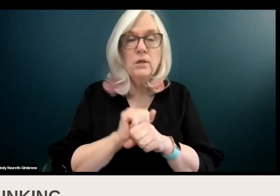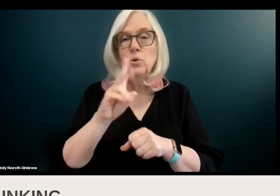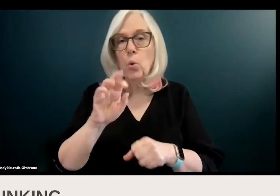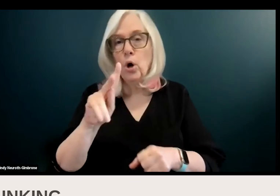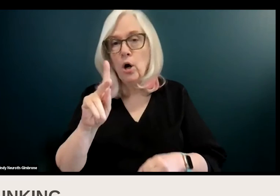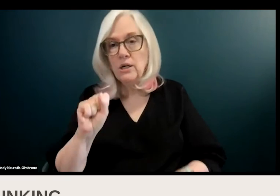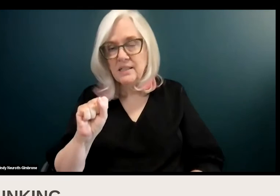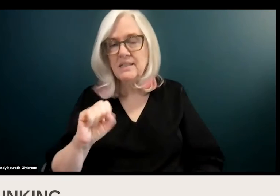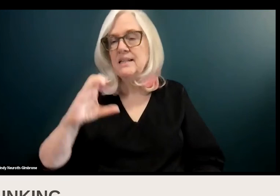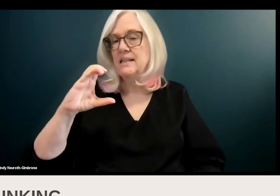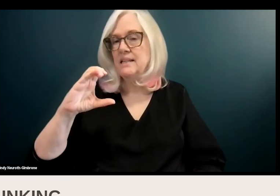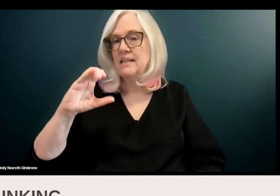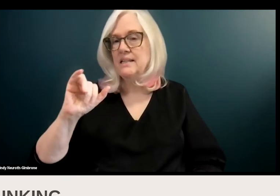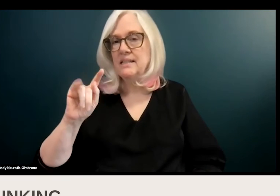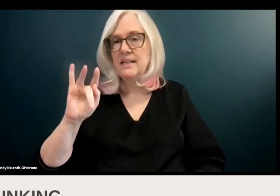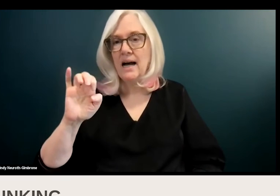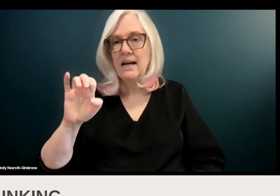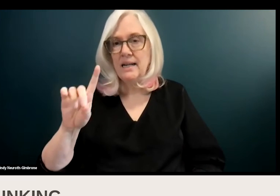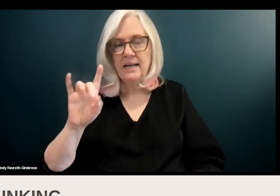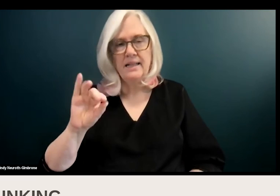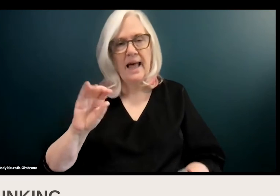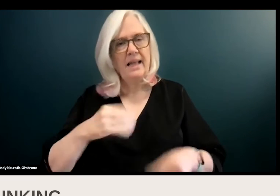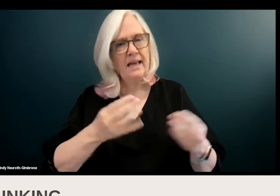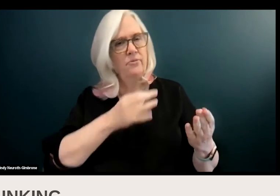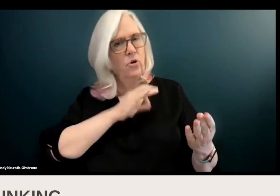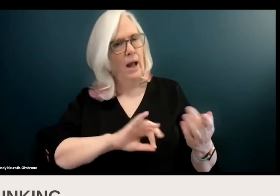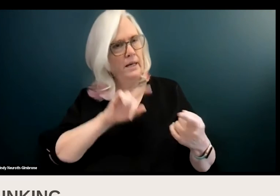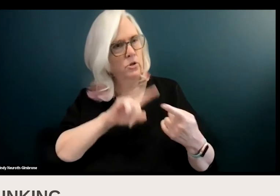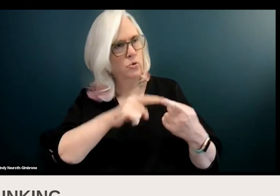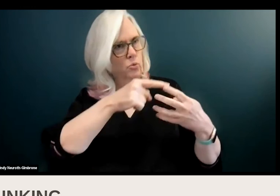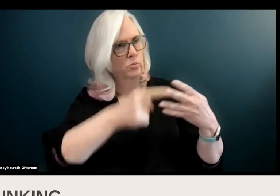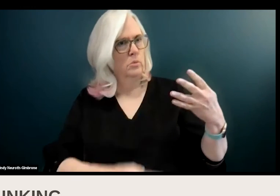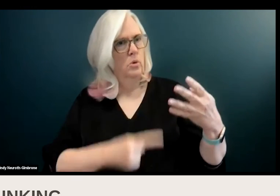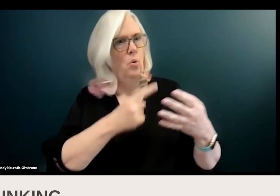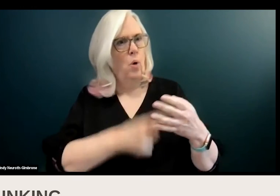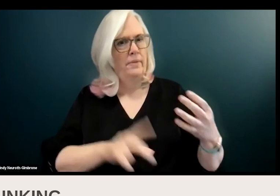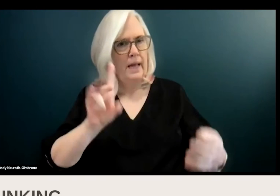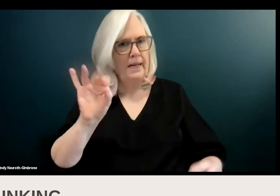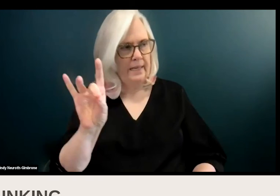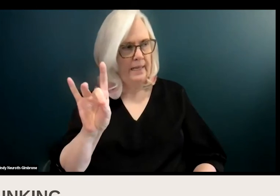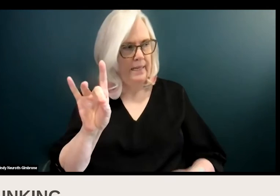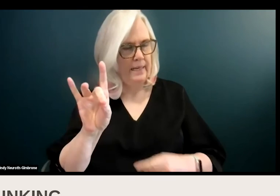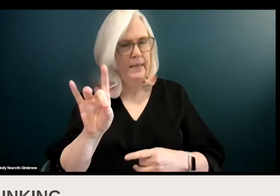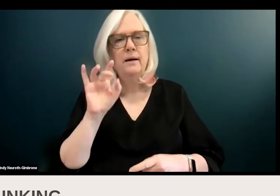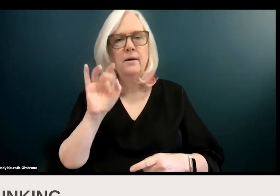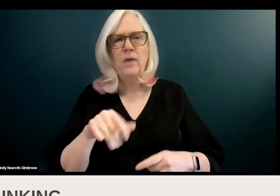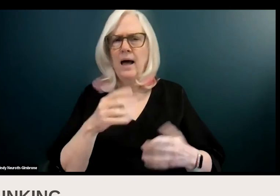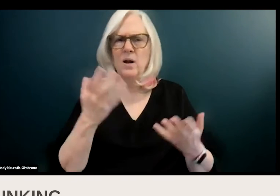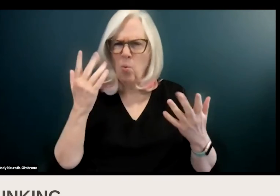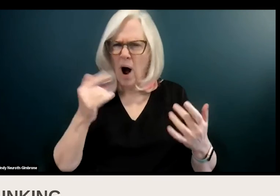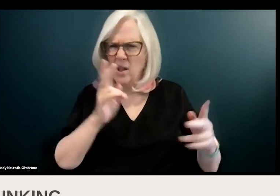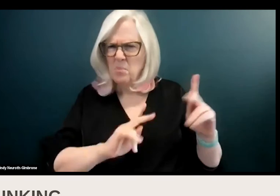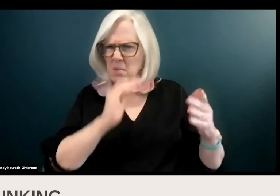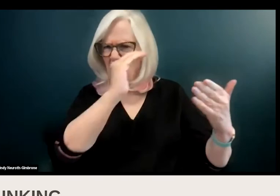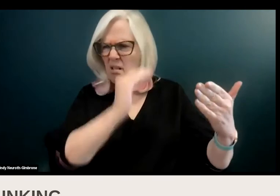it's just like at the end of a movie in the credits. Why are those people there? What did they do? Oh, they were all part of it. You have to tell people who they